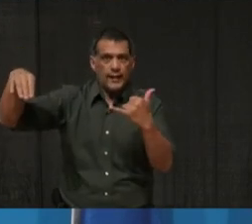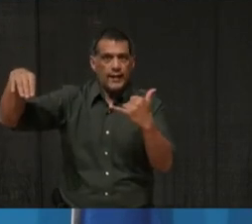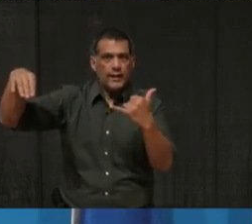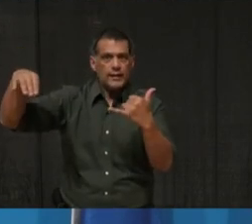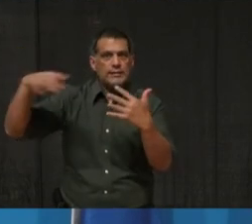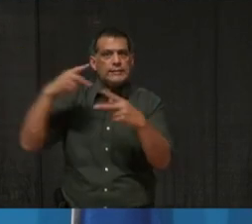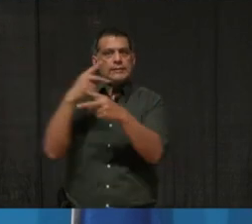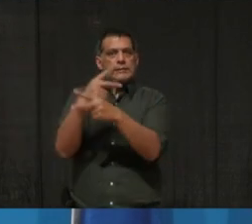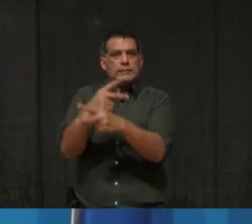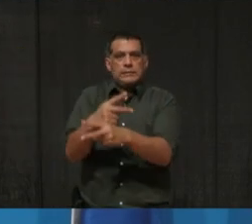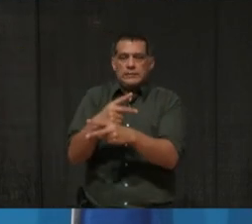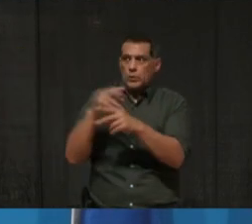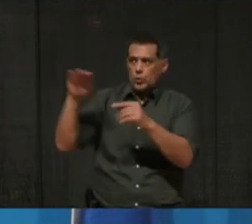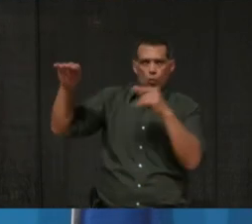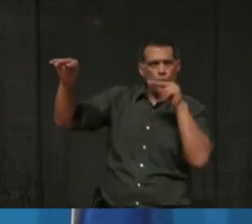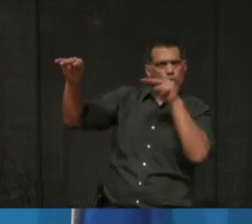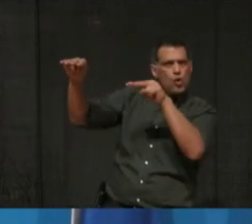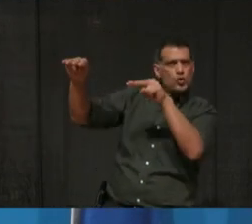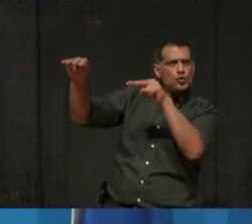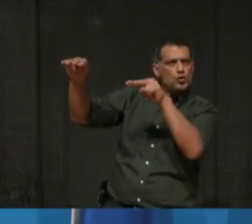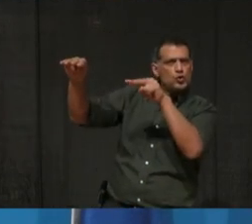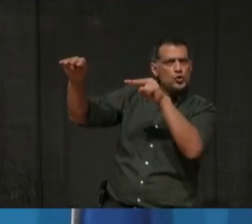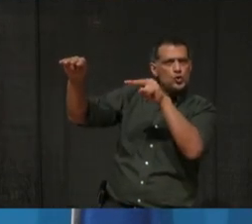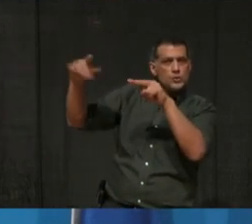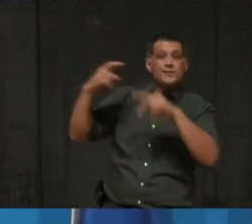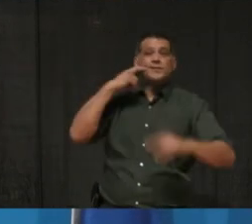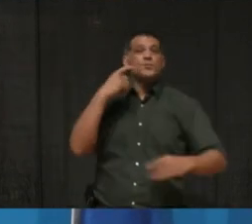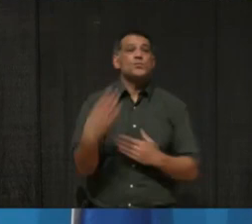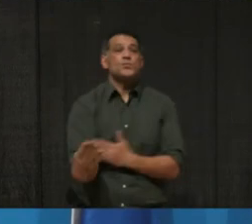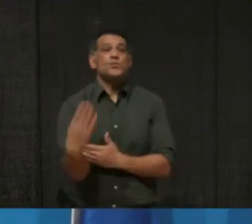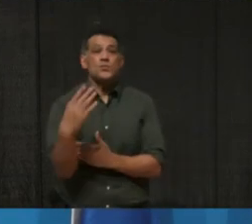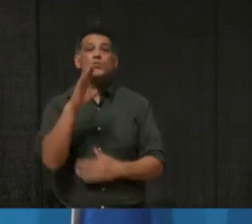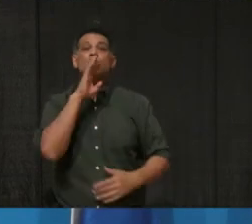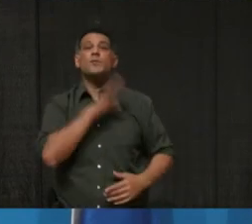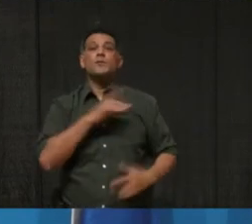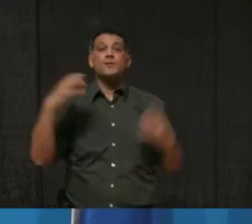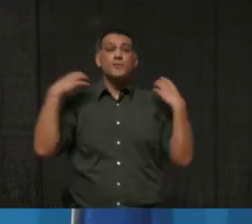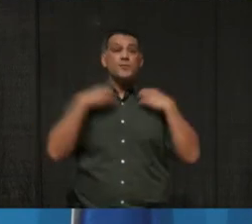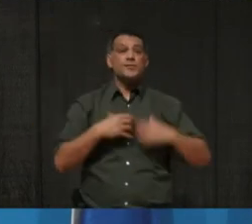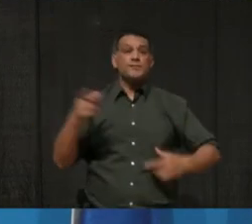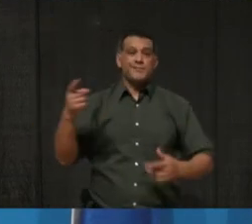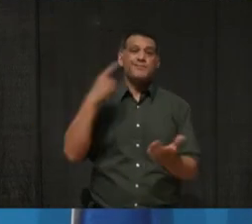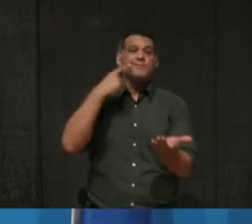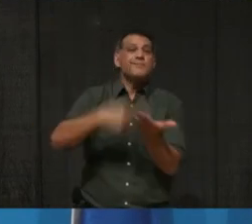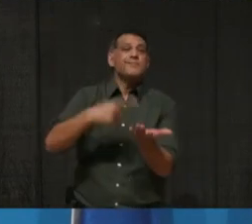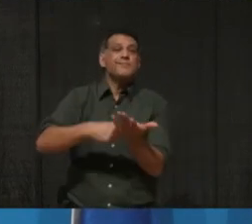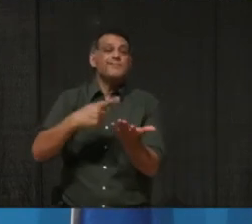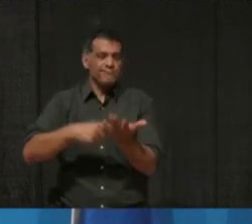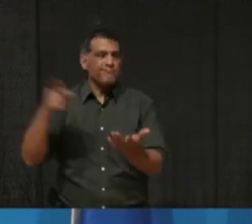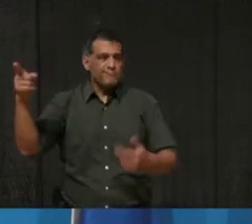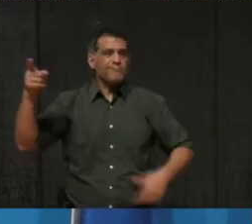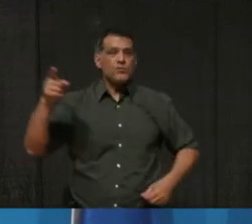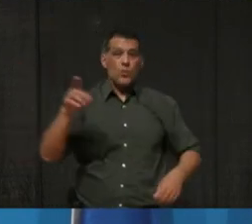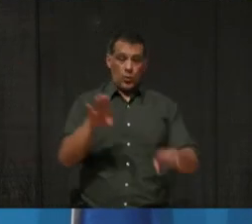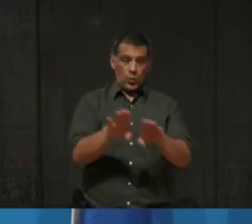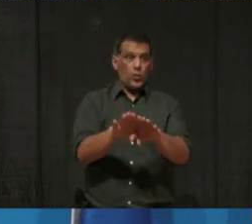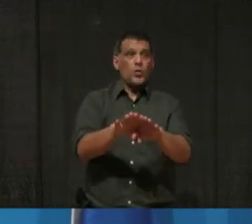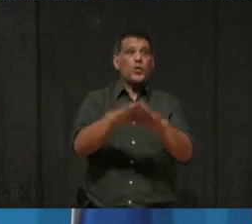is why at my press conference this morning with Mayor Brown, I made very clear that if I had to reopen one thing, because there is